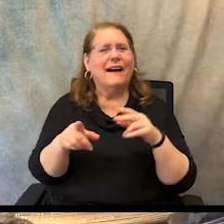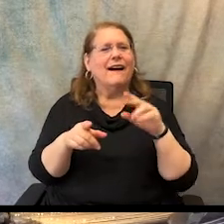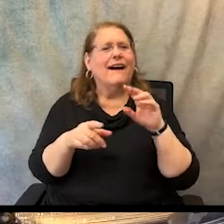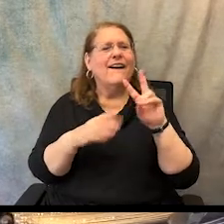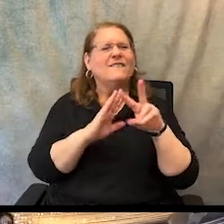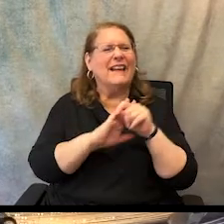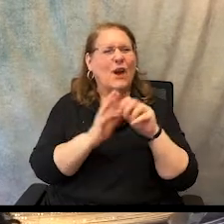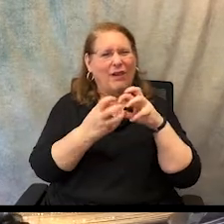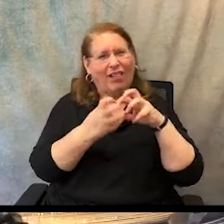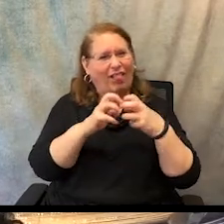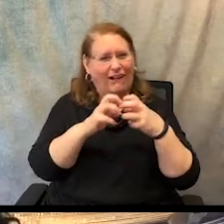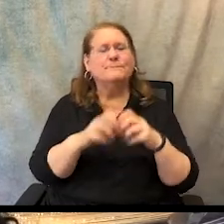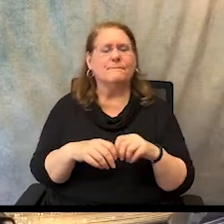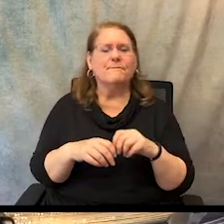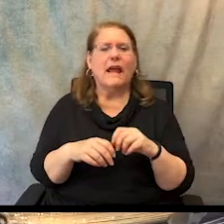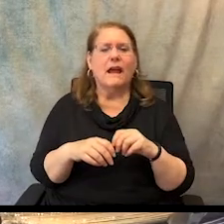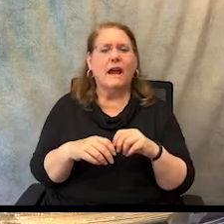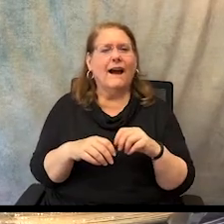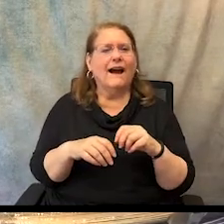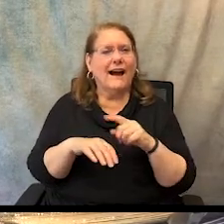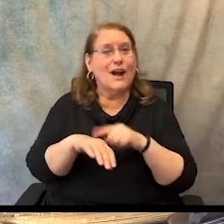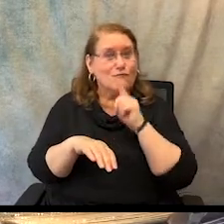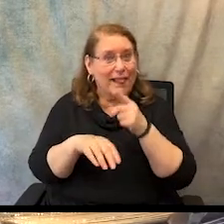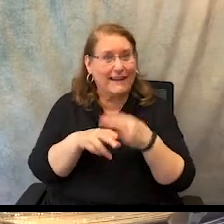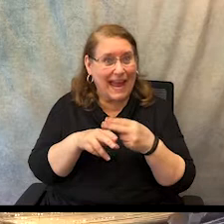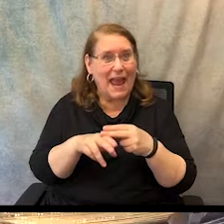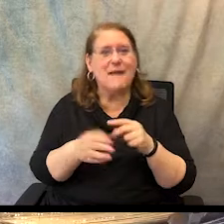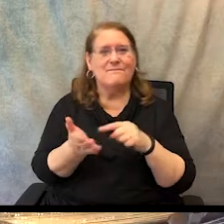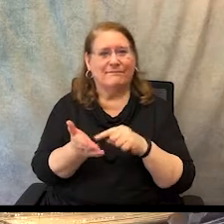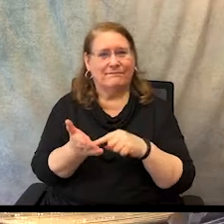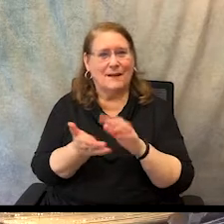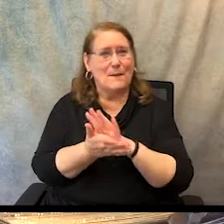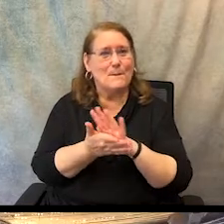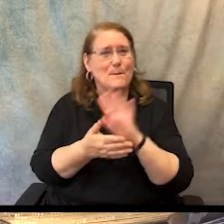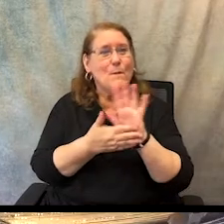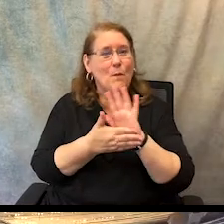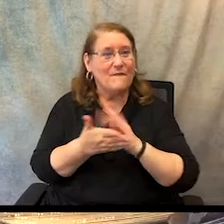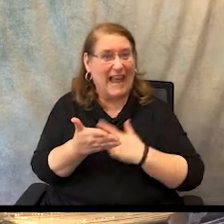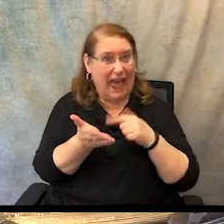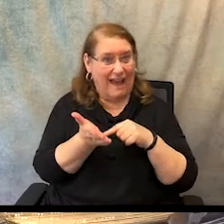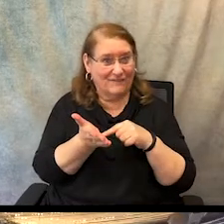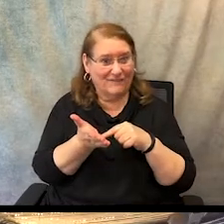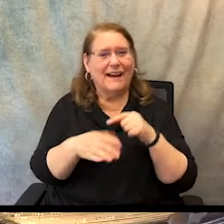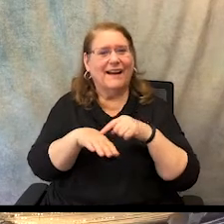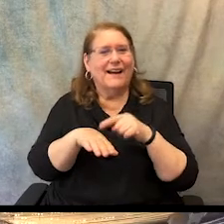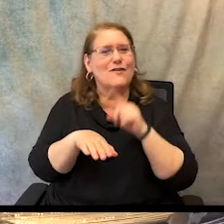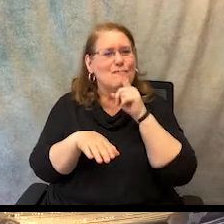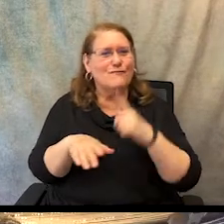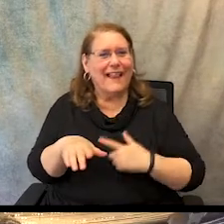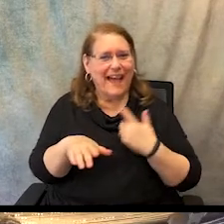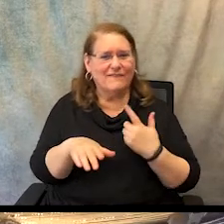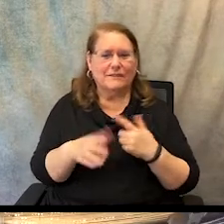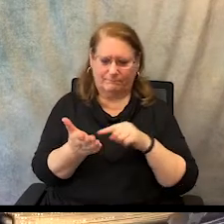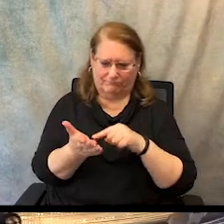His name is a real name. And I was doing this two life with him, you know. One, it was the movie life, which we were absolutely